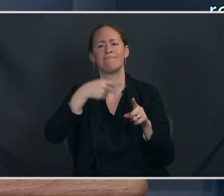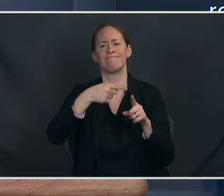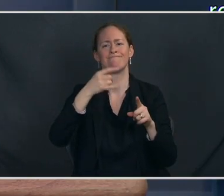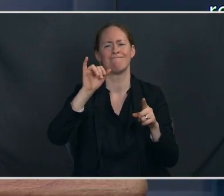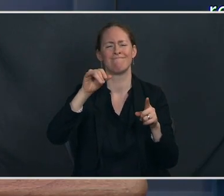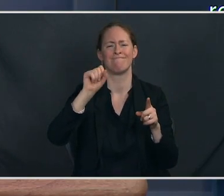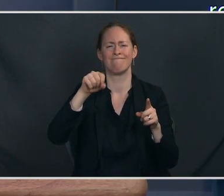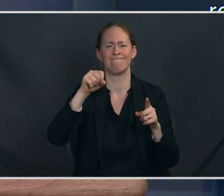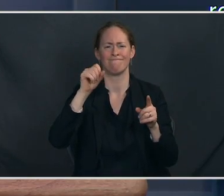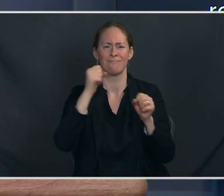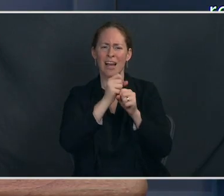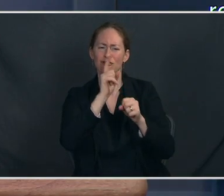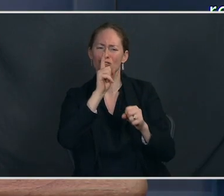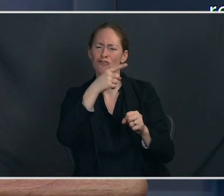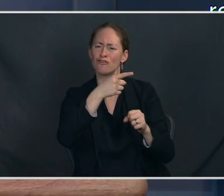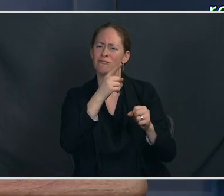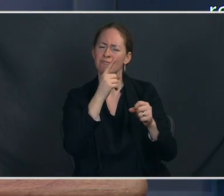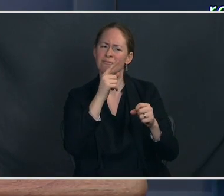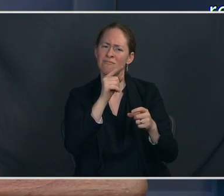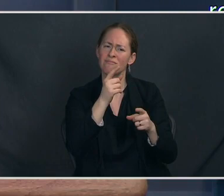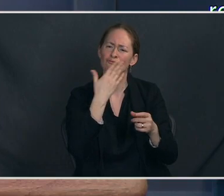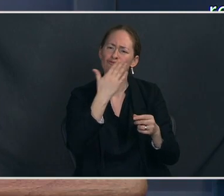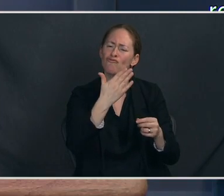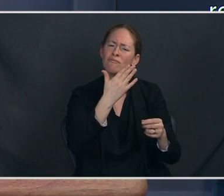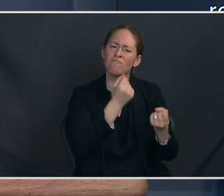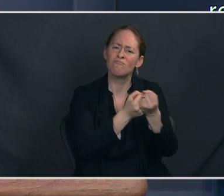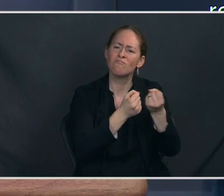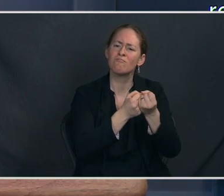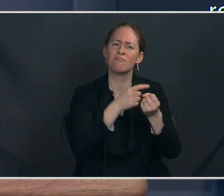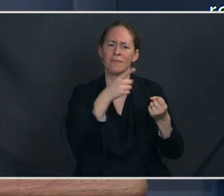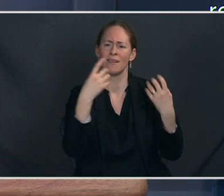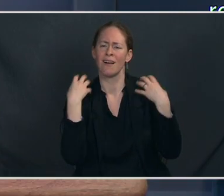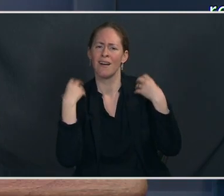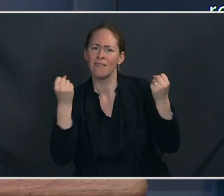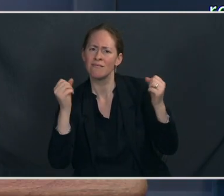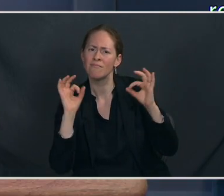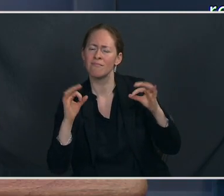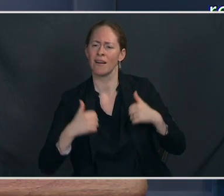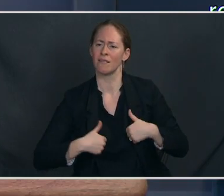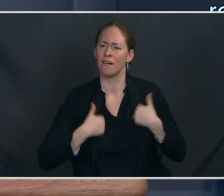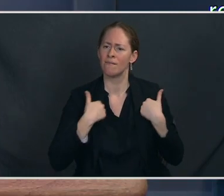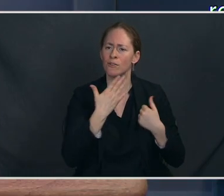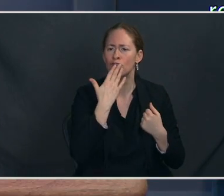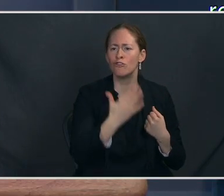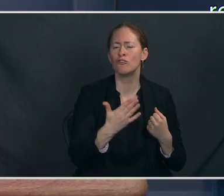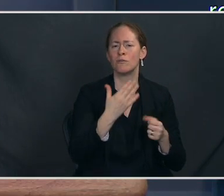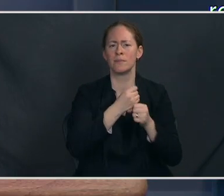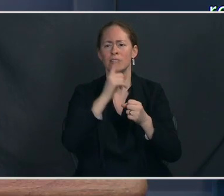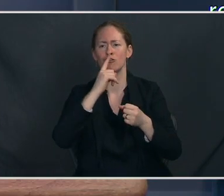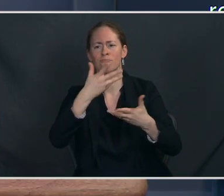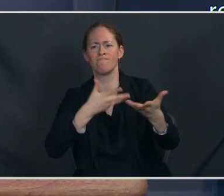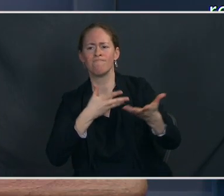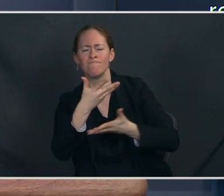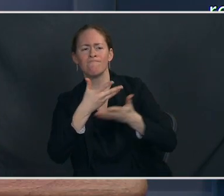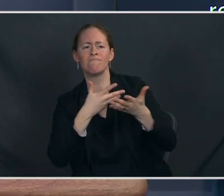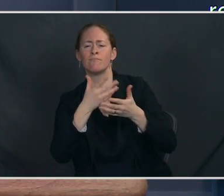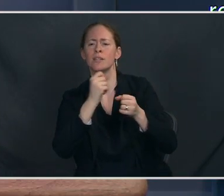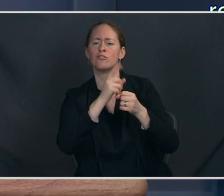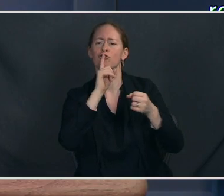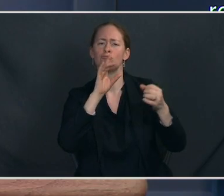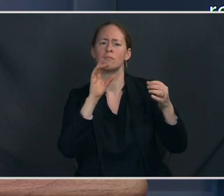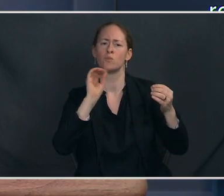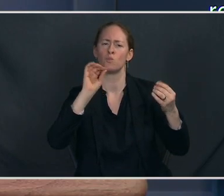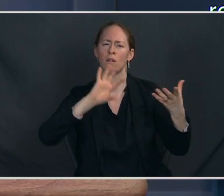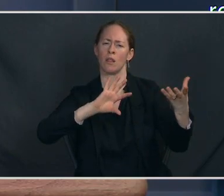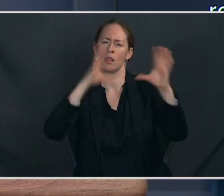to the Venezuelan people, and reinvigorating multilateral diplomacy to press for a democratic outcome and pursue individuals involved in